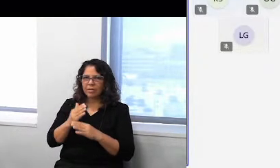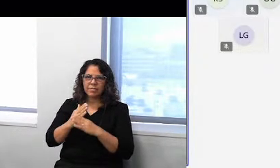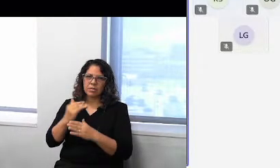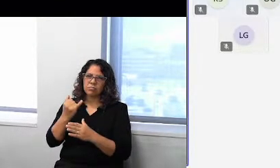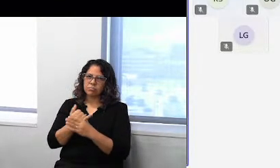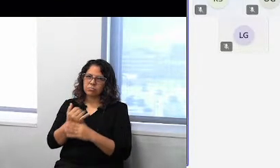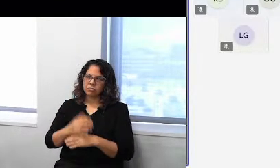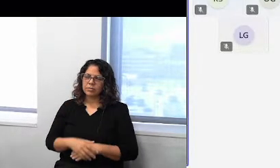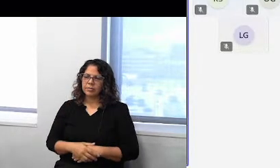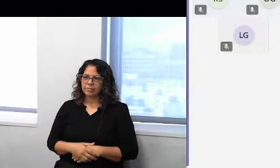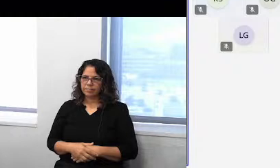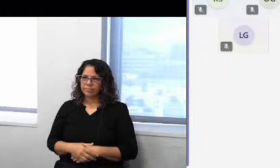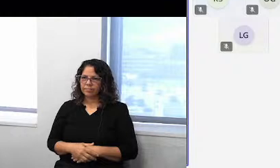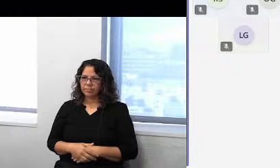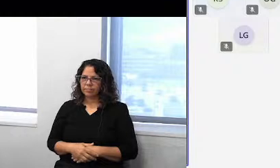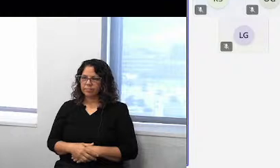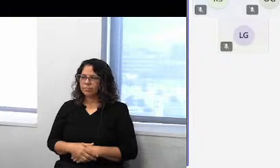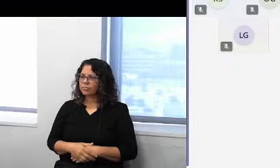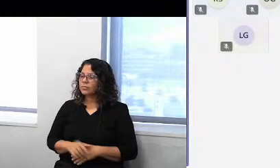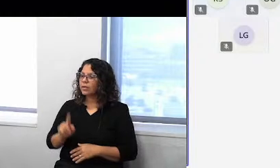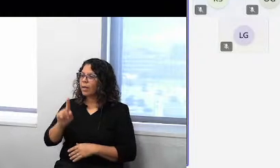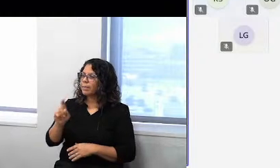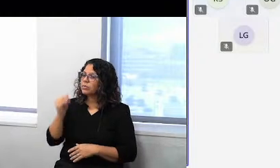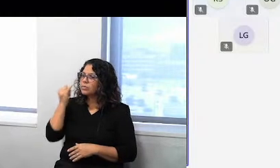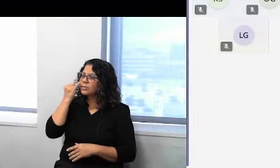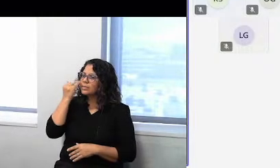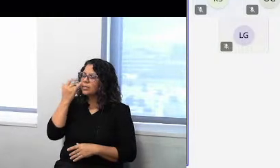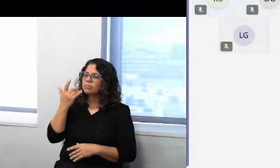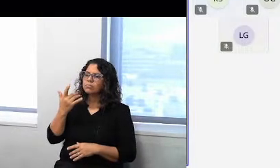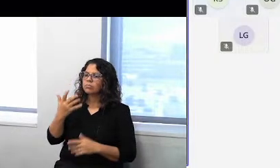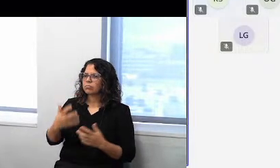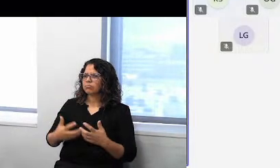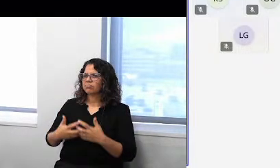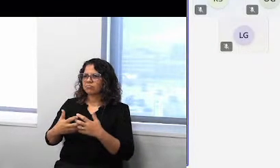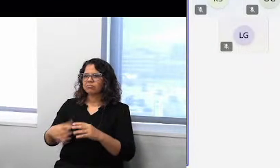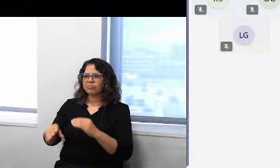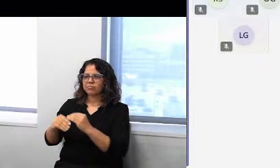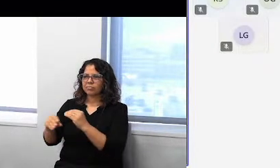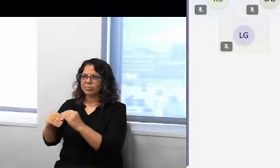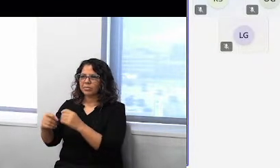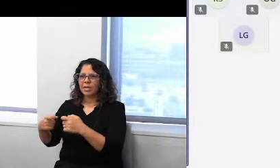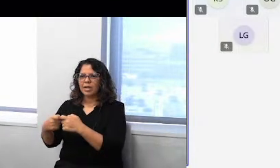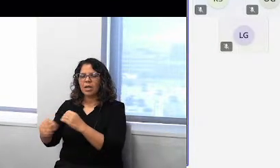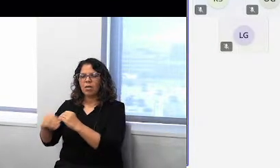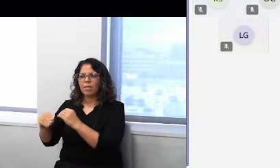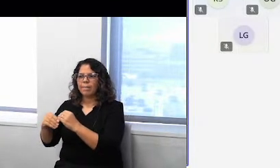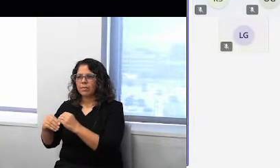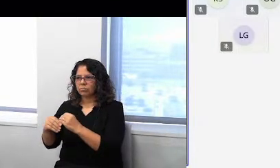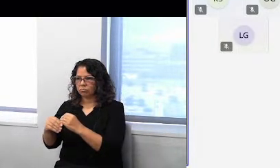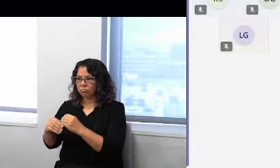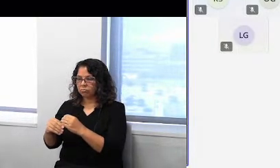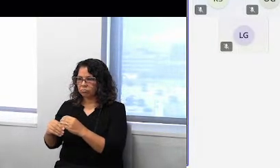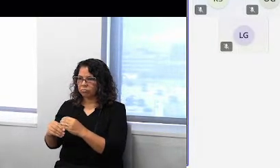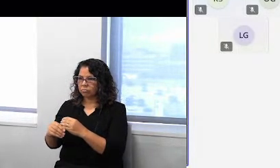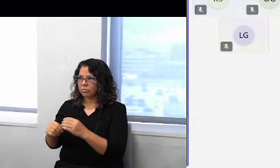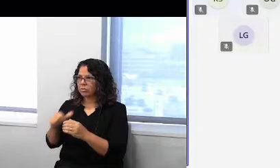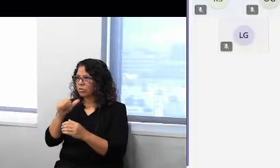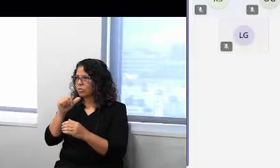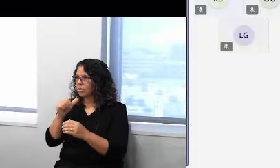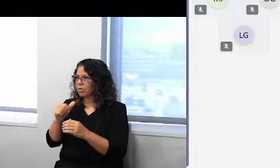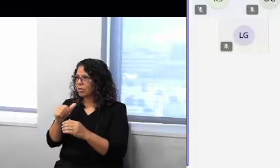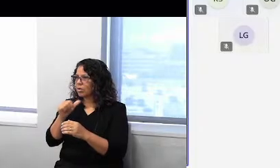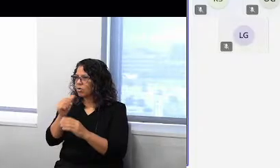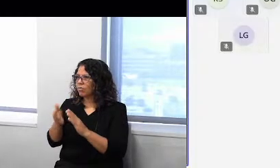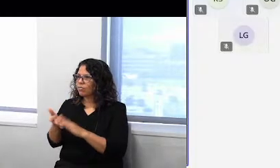feeders are in operation, then you don't need federal funds to. all right, well, sir, Getting within code, you don't need